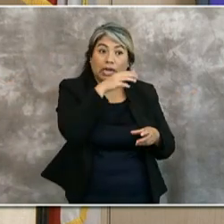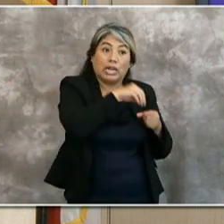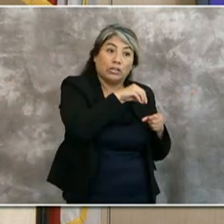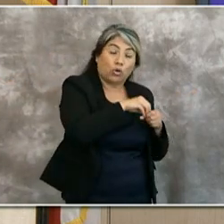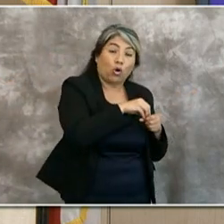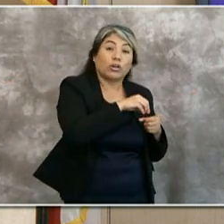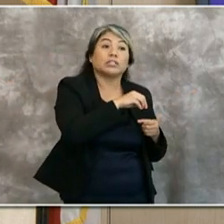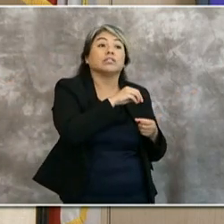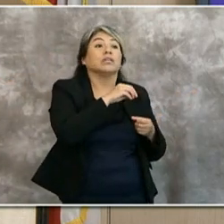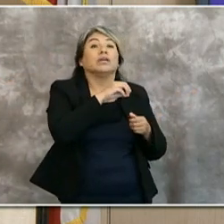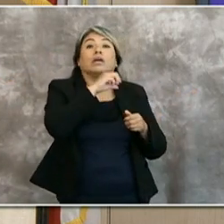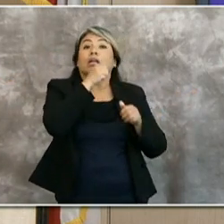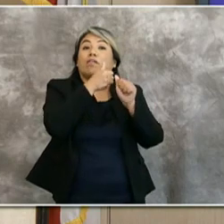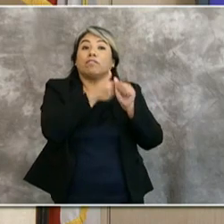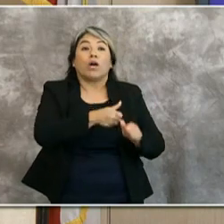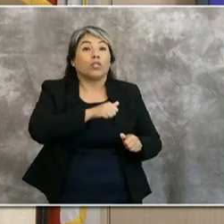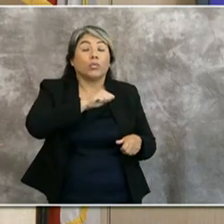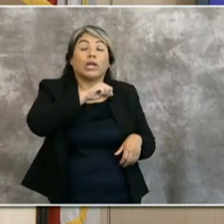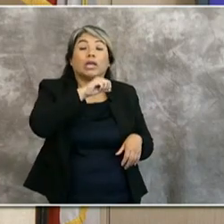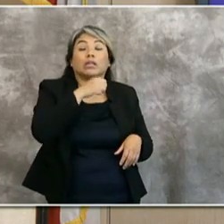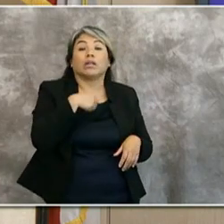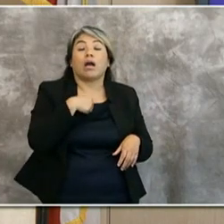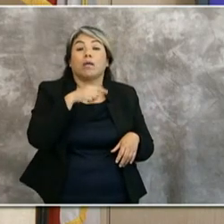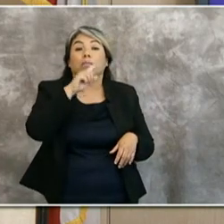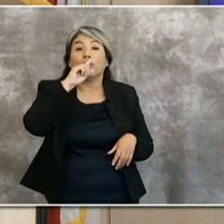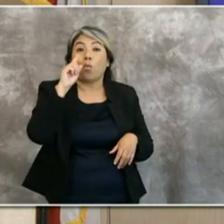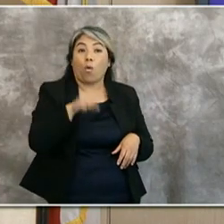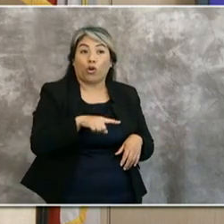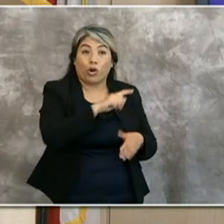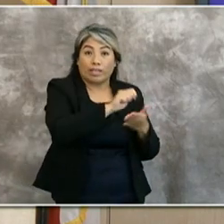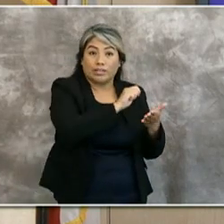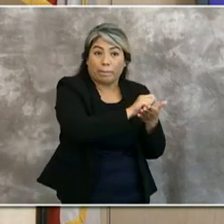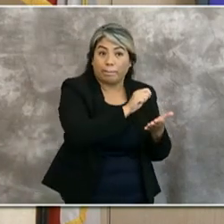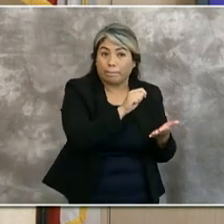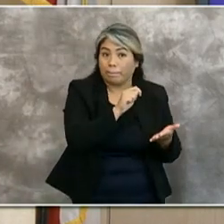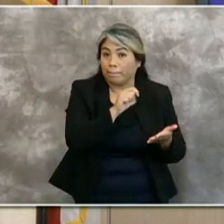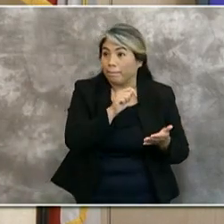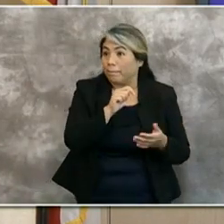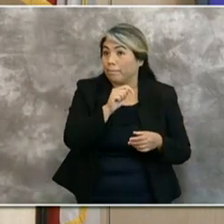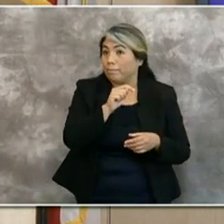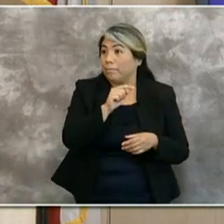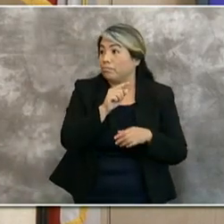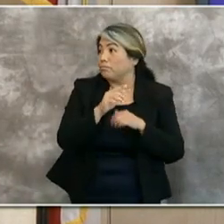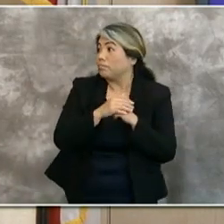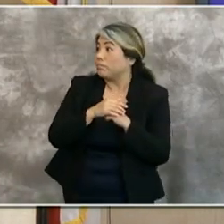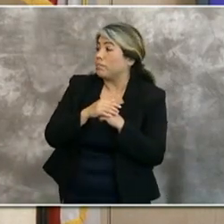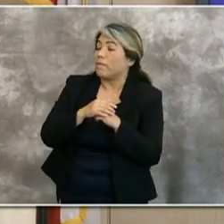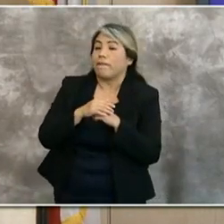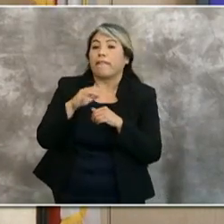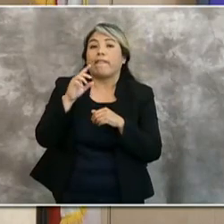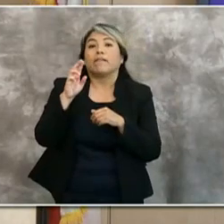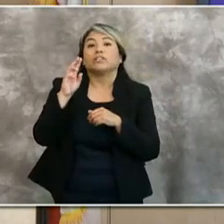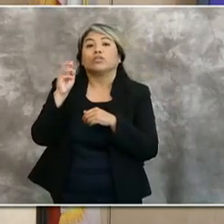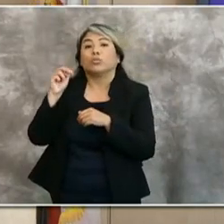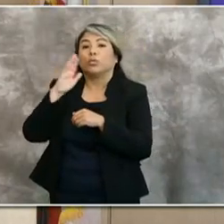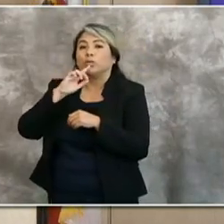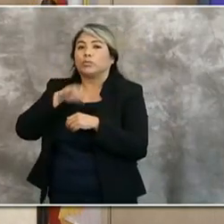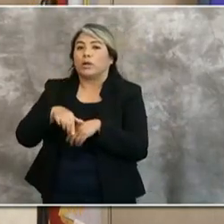indoors in violation of the public health order at the time? Any of the businesses where the outbreaks happened? Okay, Dr. Wooten will respond.